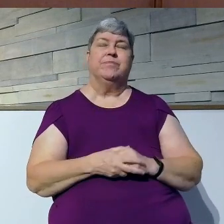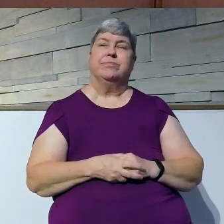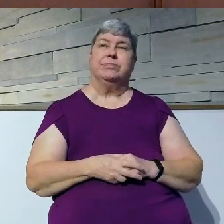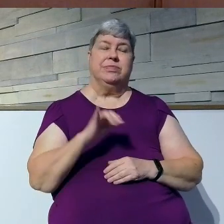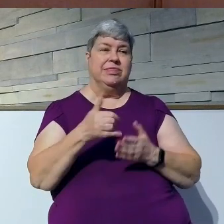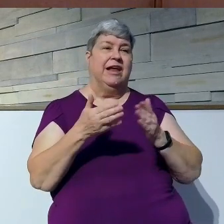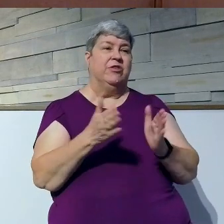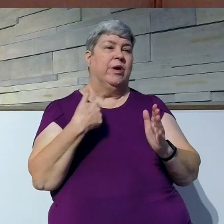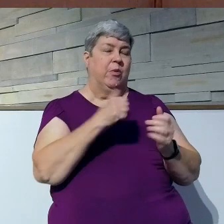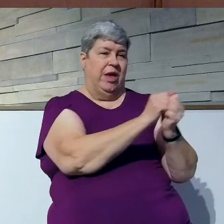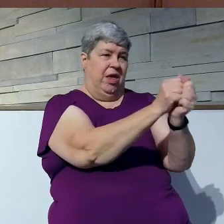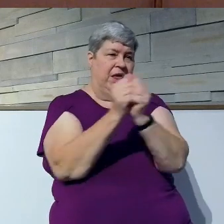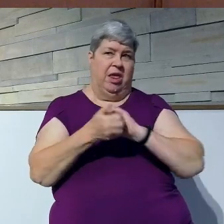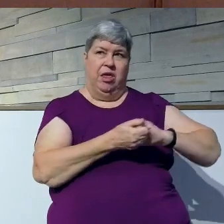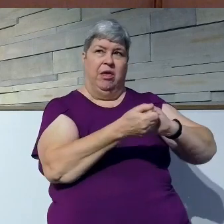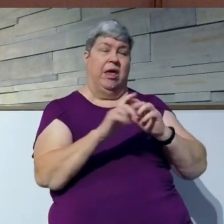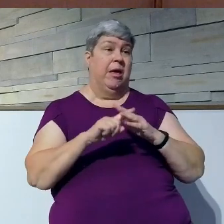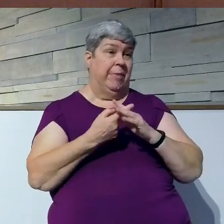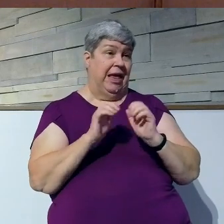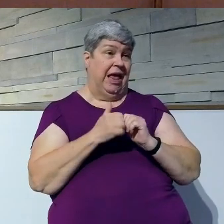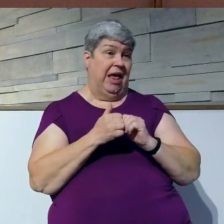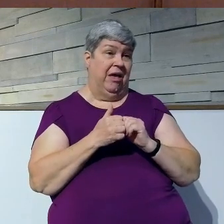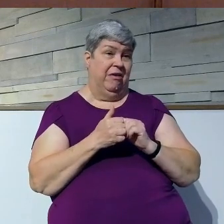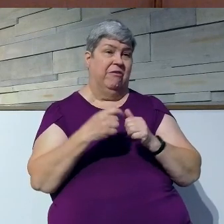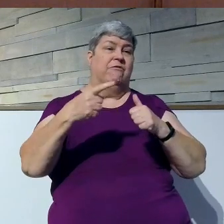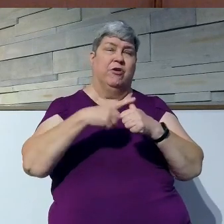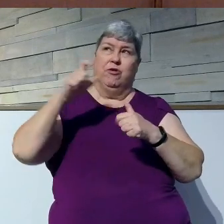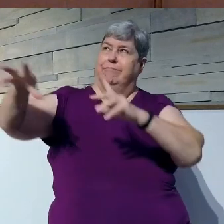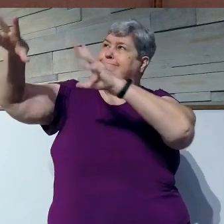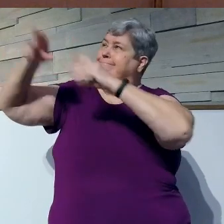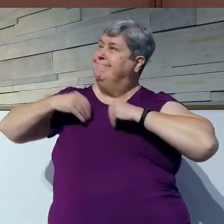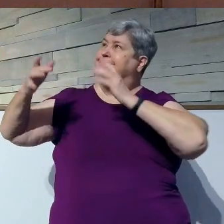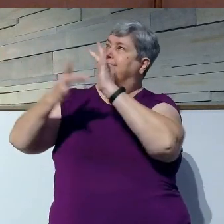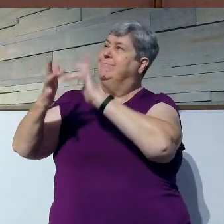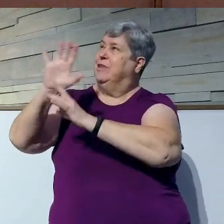And this is how we come together. Where does it begin? It begins by giving your life to Jesus Christ.